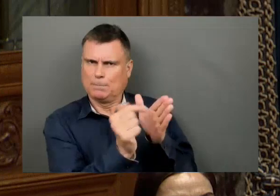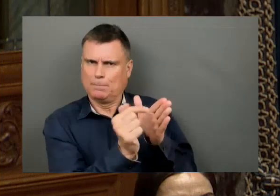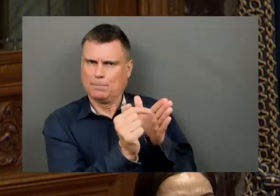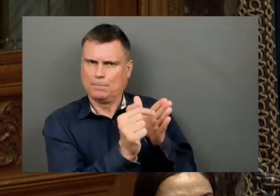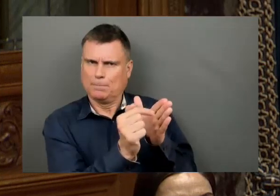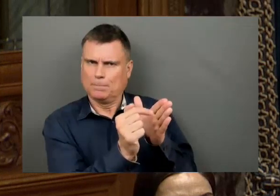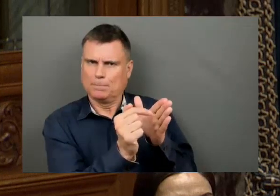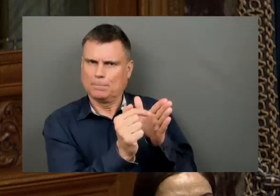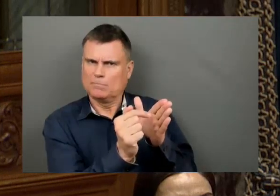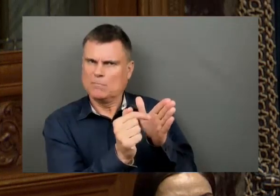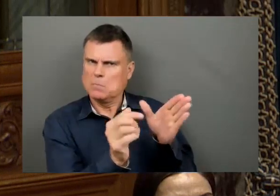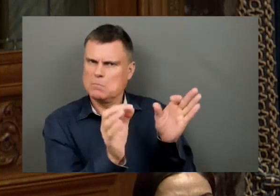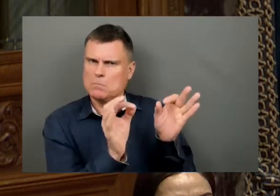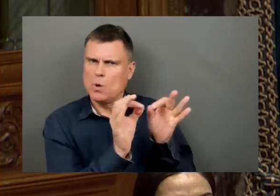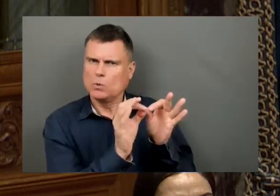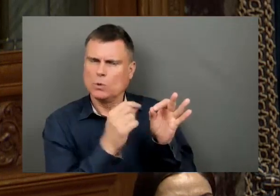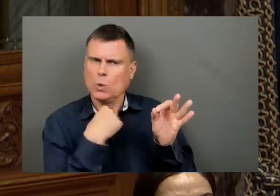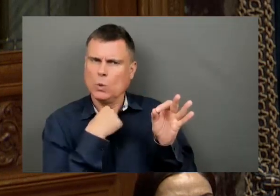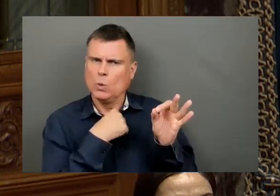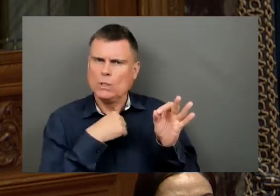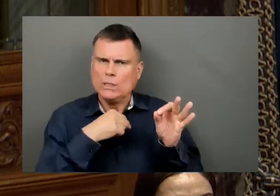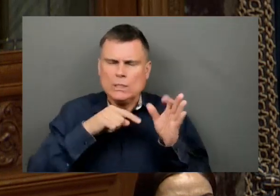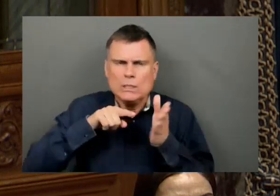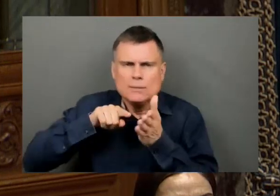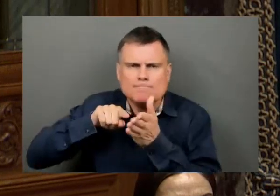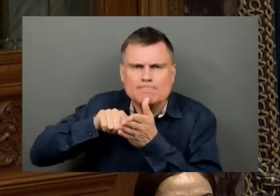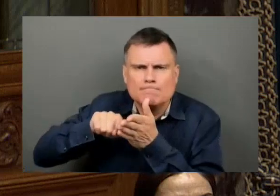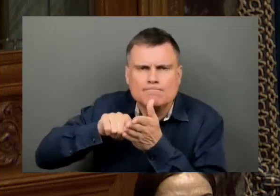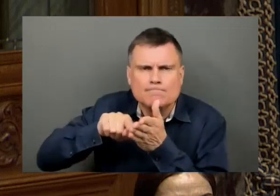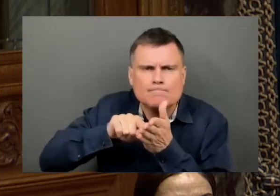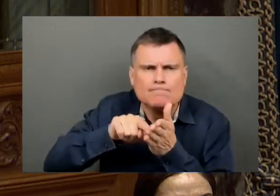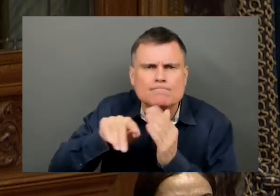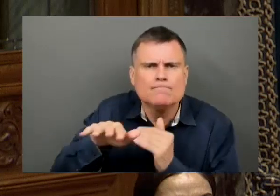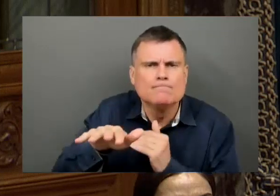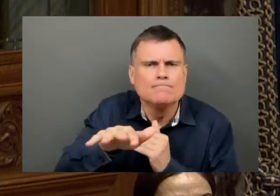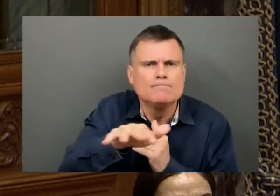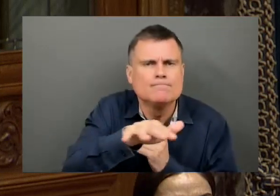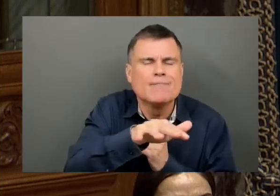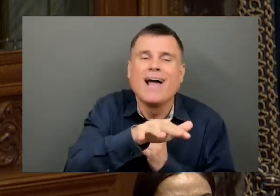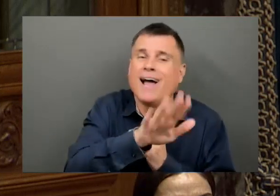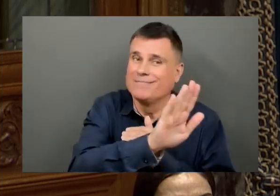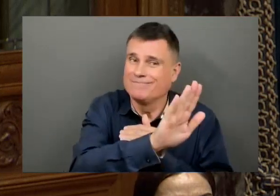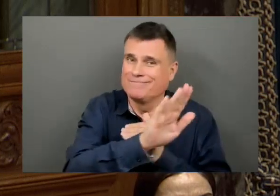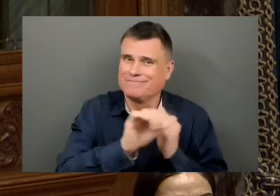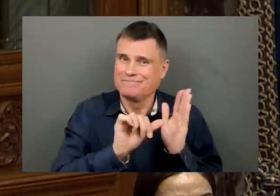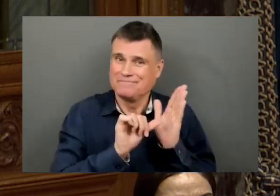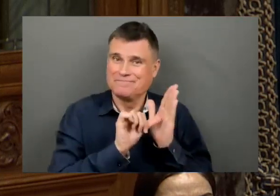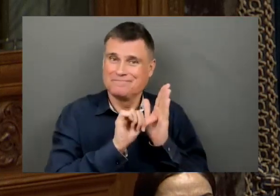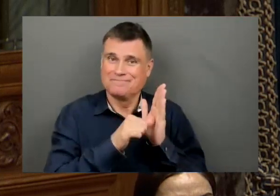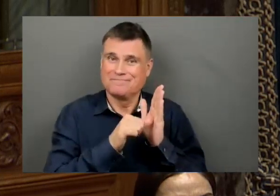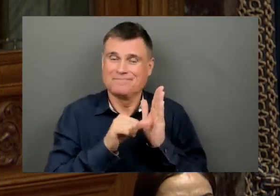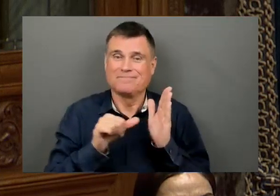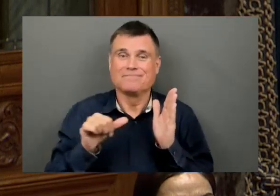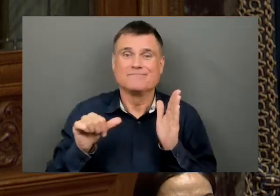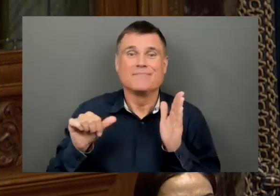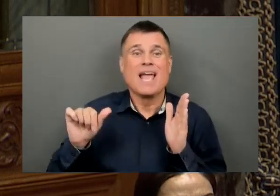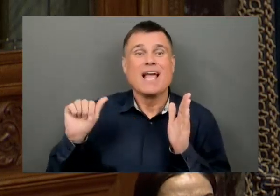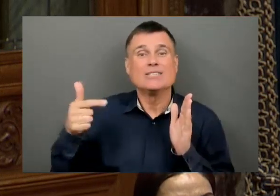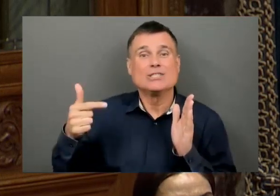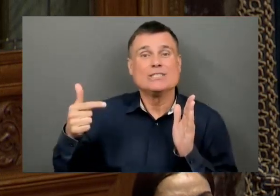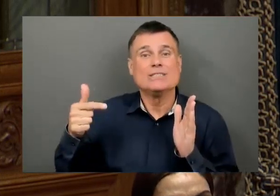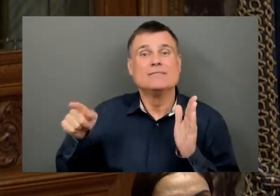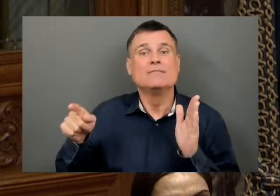specifically when it comes to the doublespeak around LNG and LNG proposals claiming net zero. This government likes to